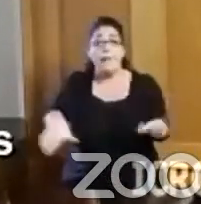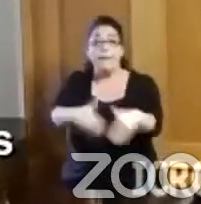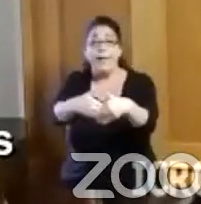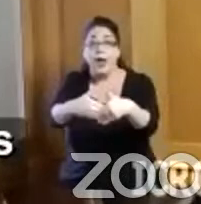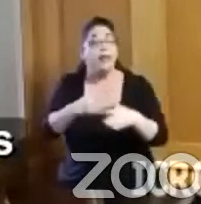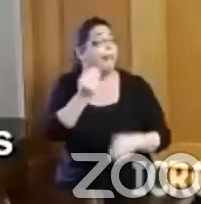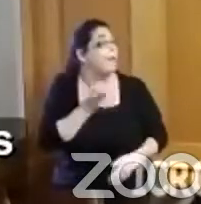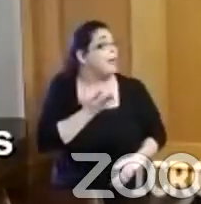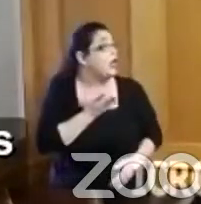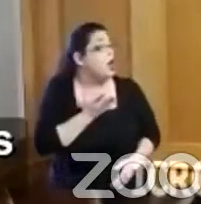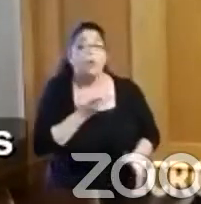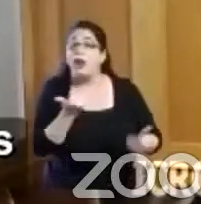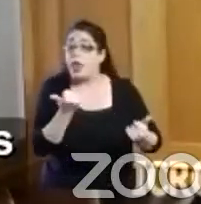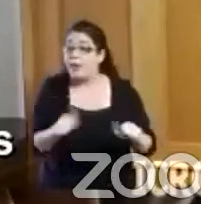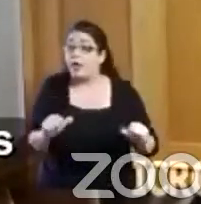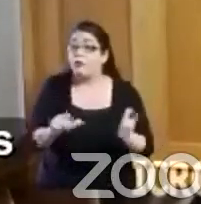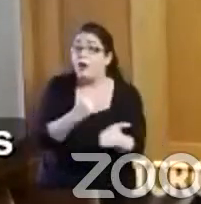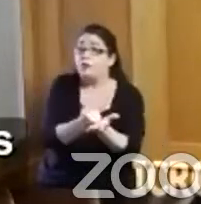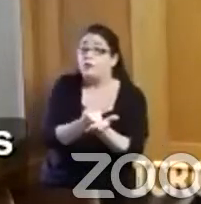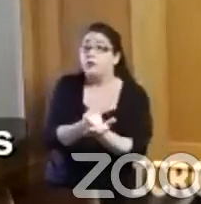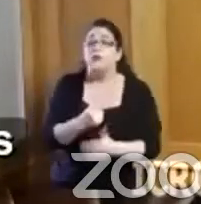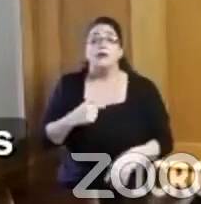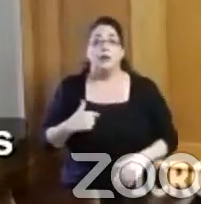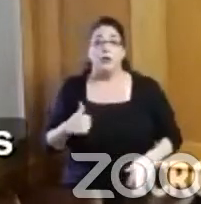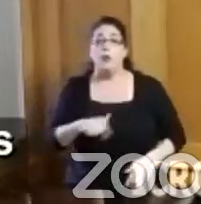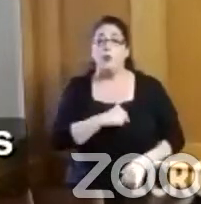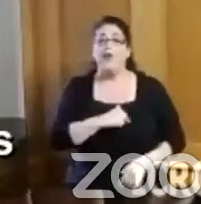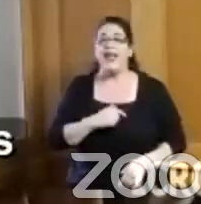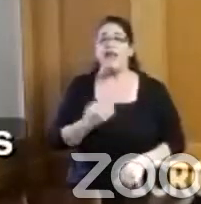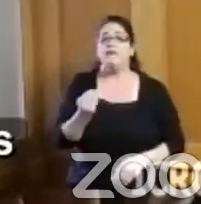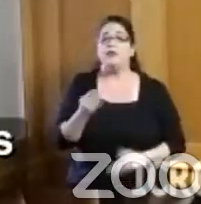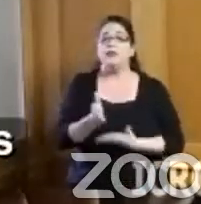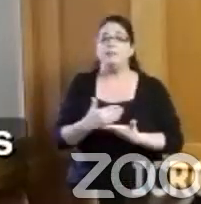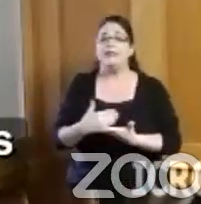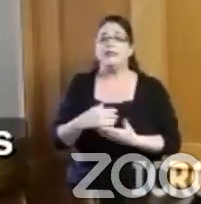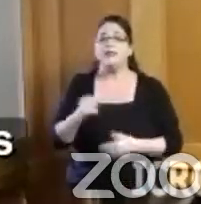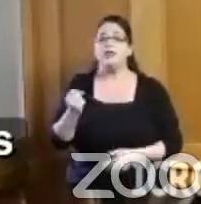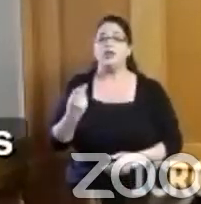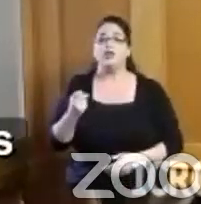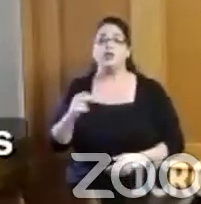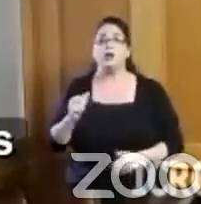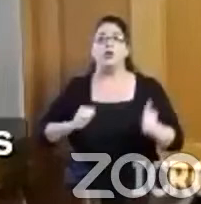an anniversary? Need a 14-piece show band.